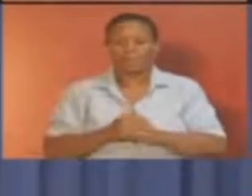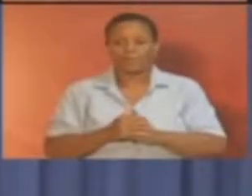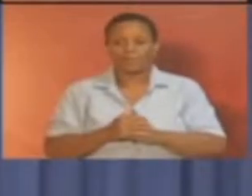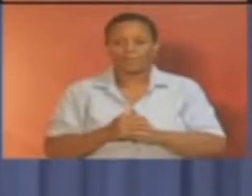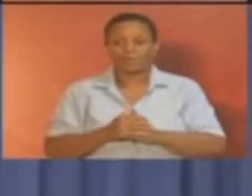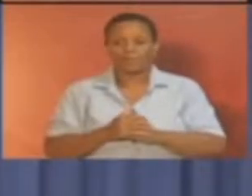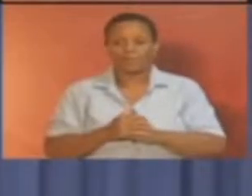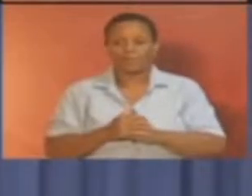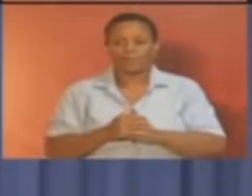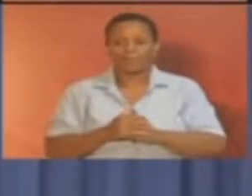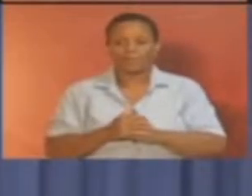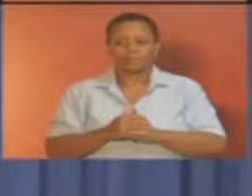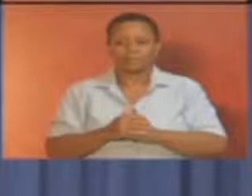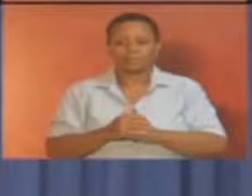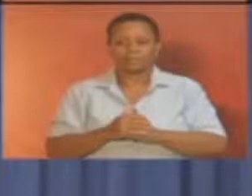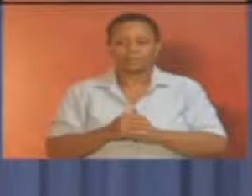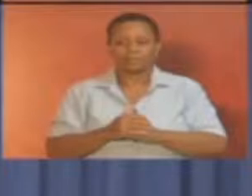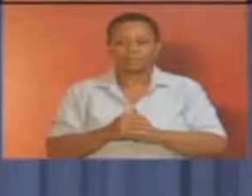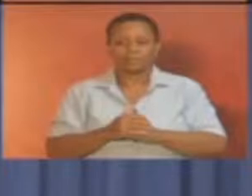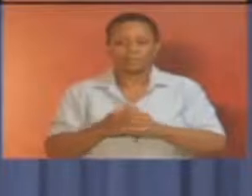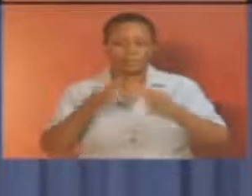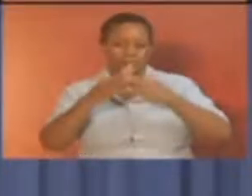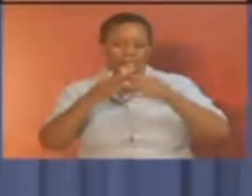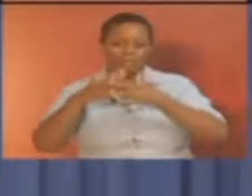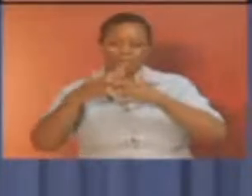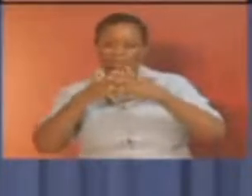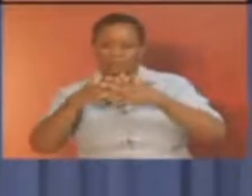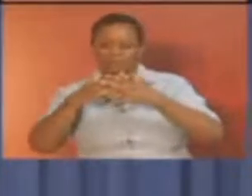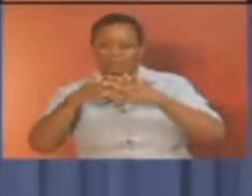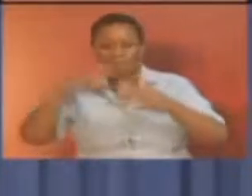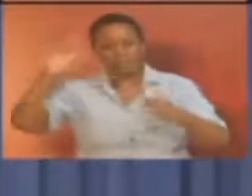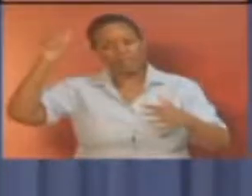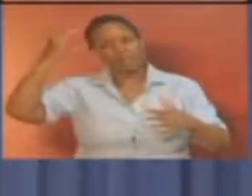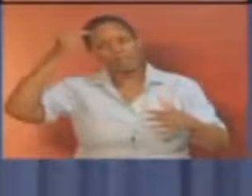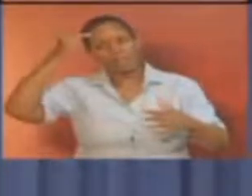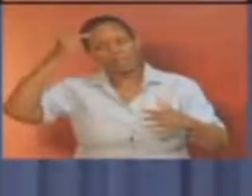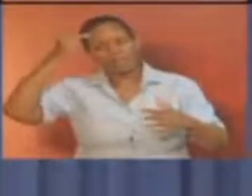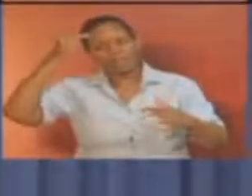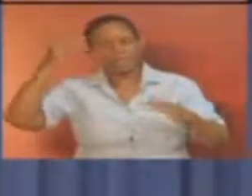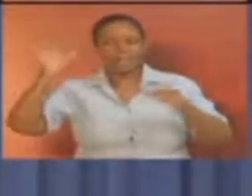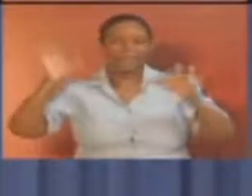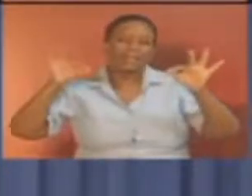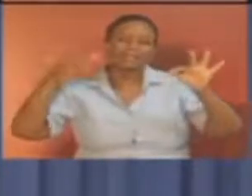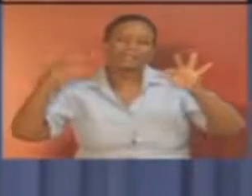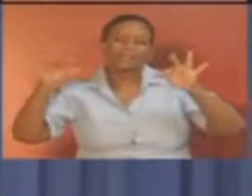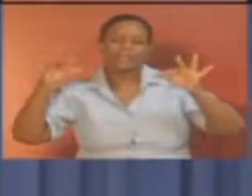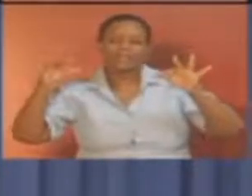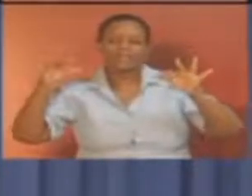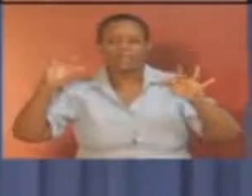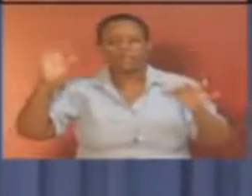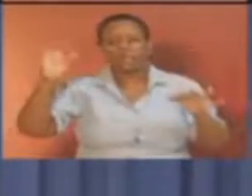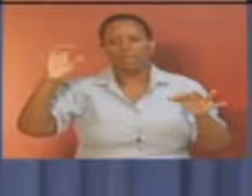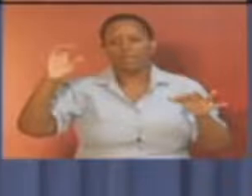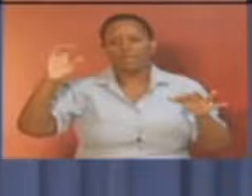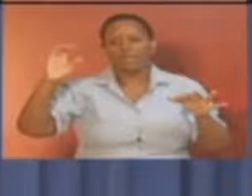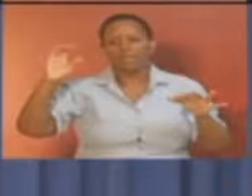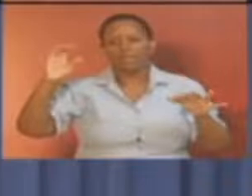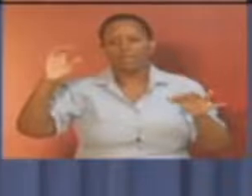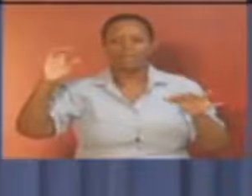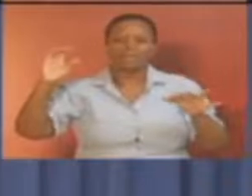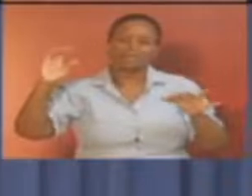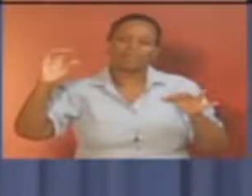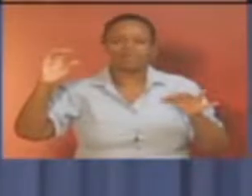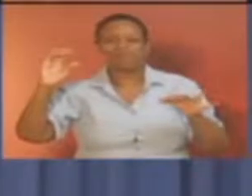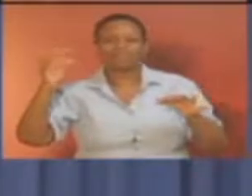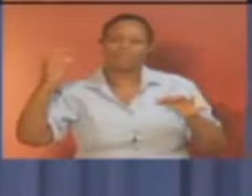heard the American government saying that they would put into the COVAX mechanism a significant